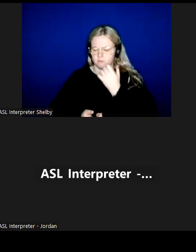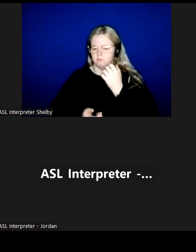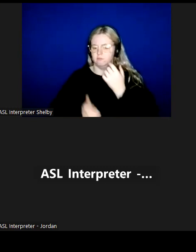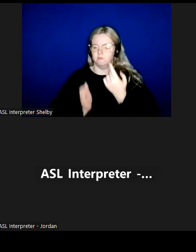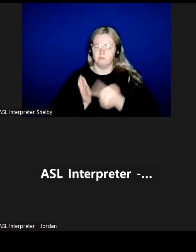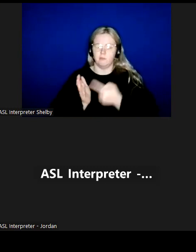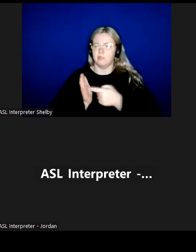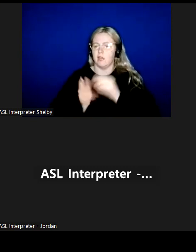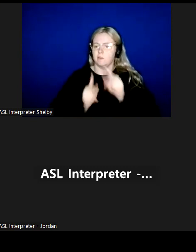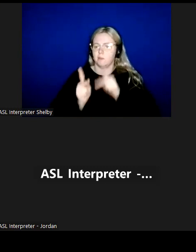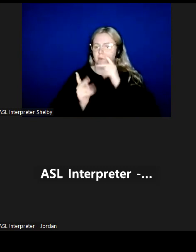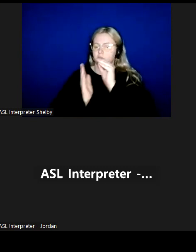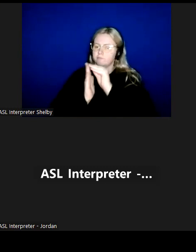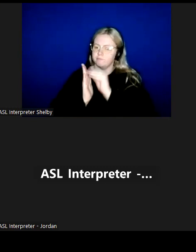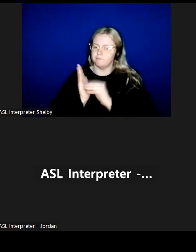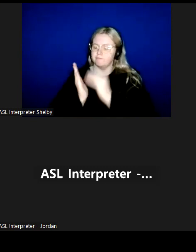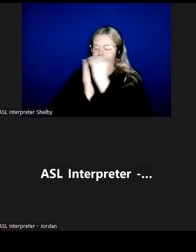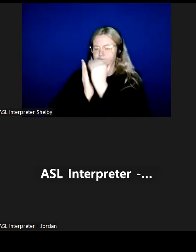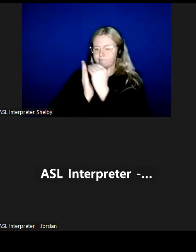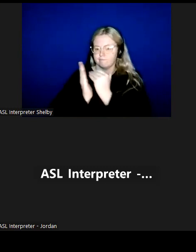and having a calendar to rely on.